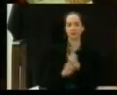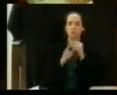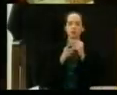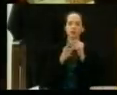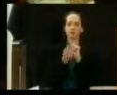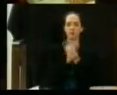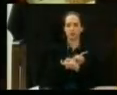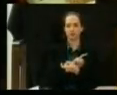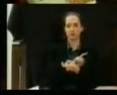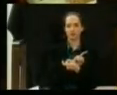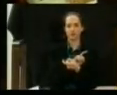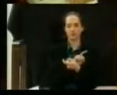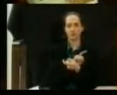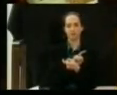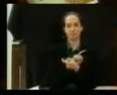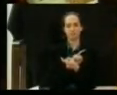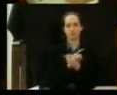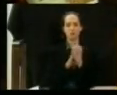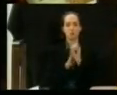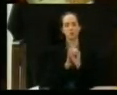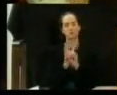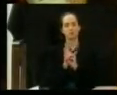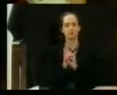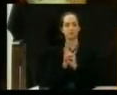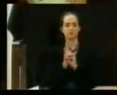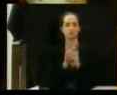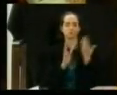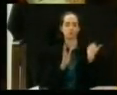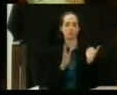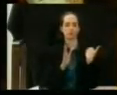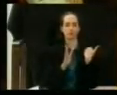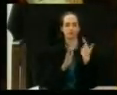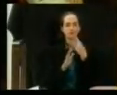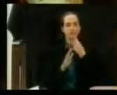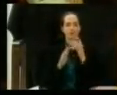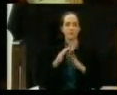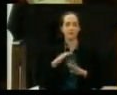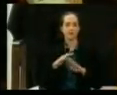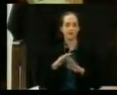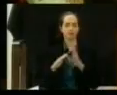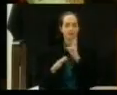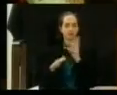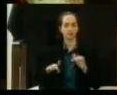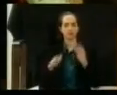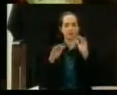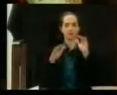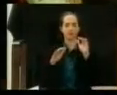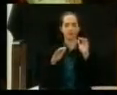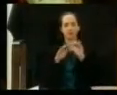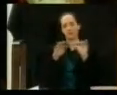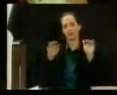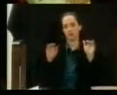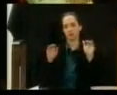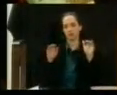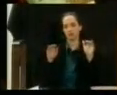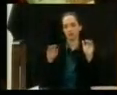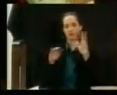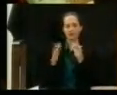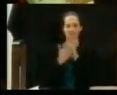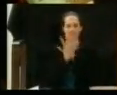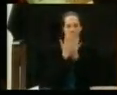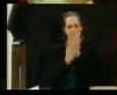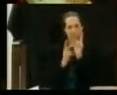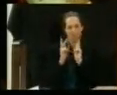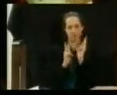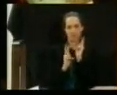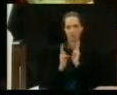ordinance, it previously referred to a base flood elevation. There was a definition of the base flood. That is confusing to people because a base